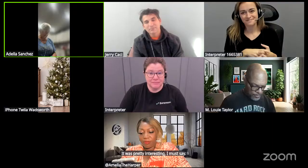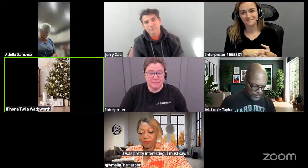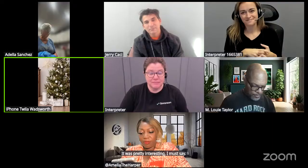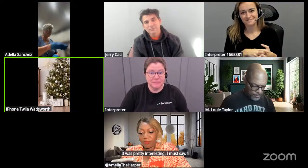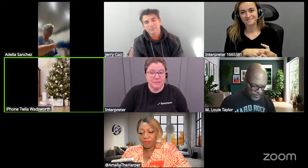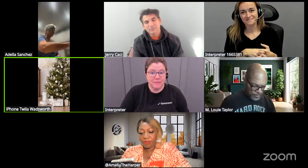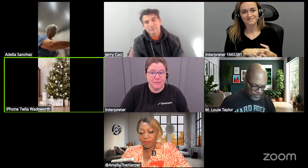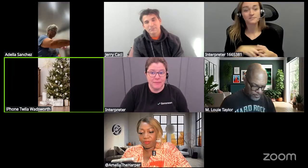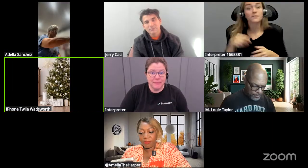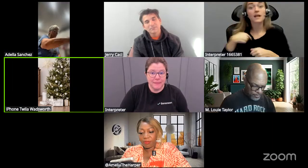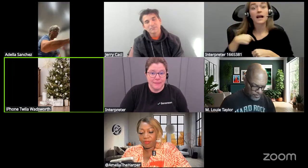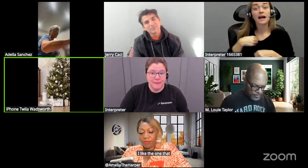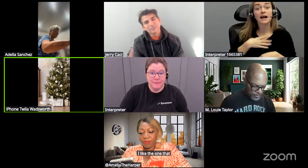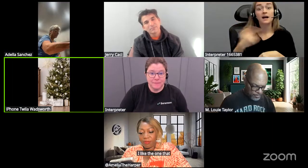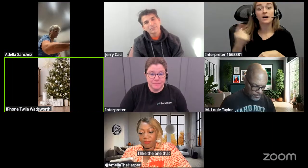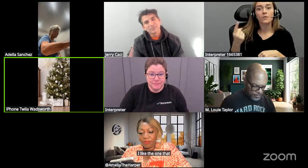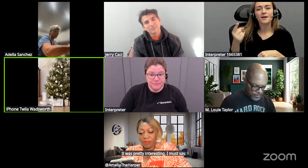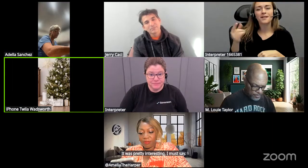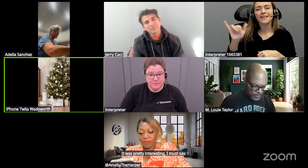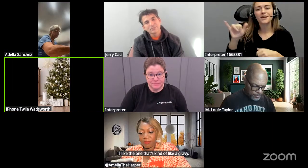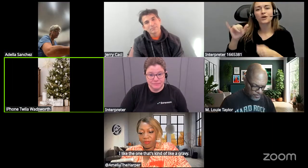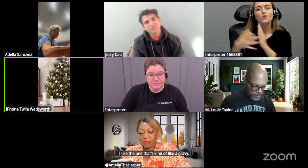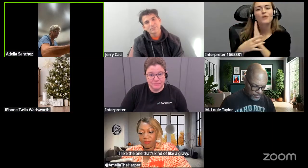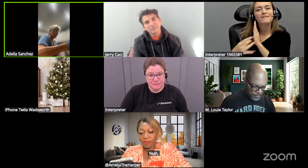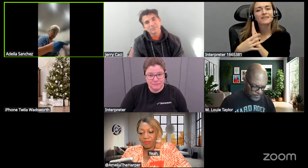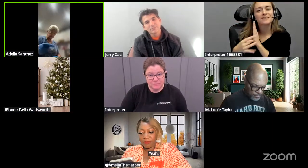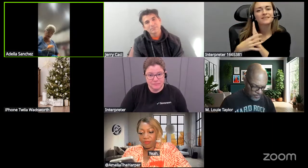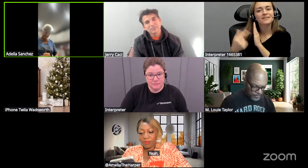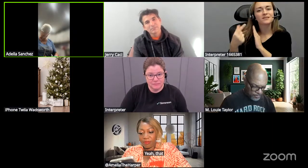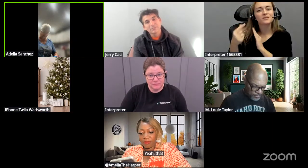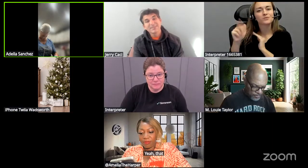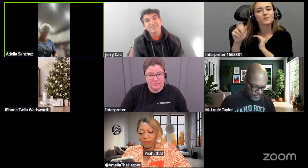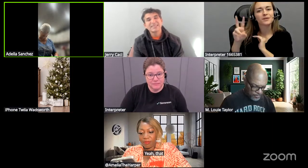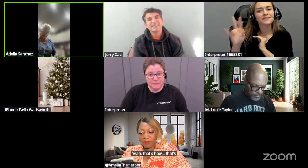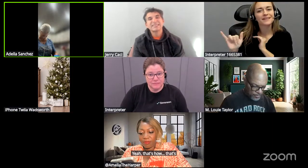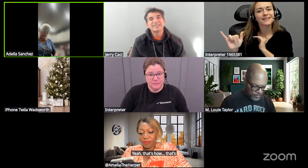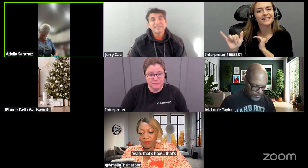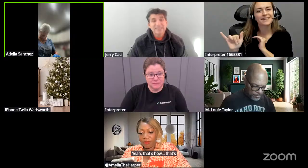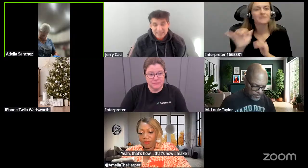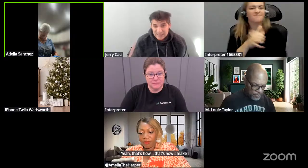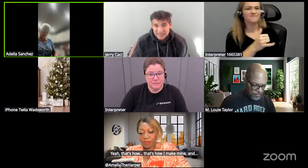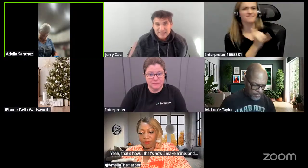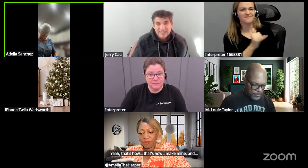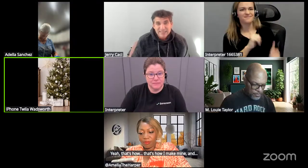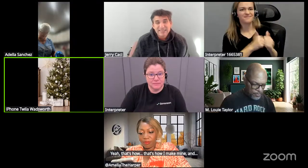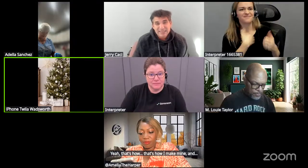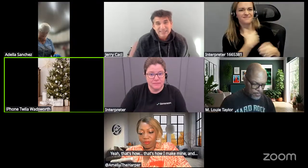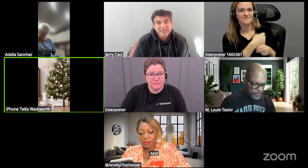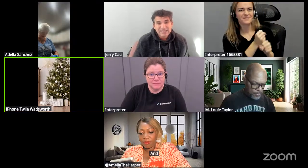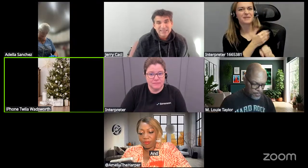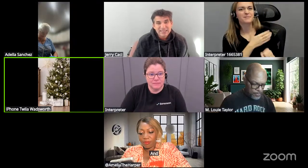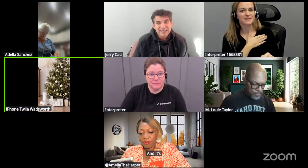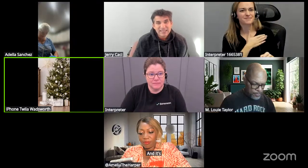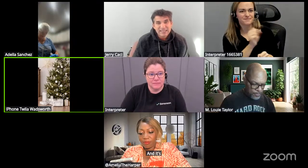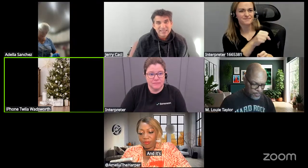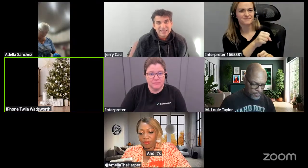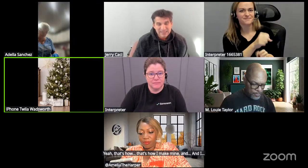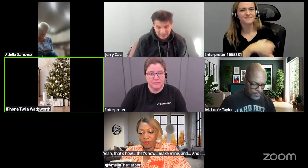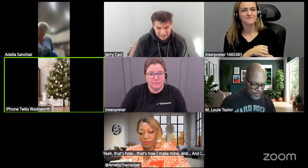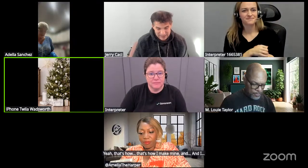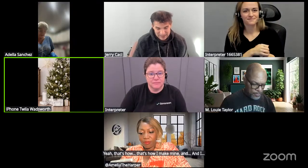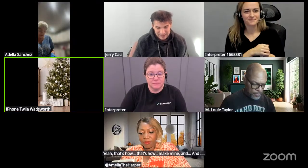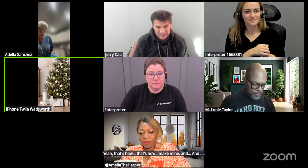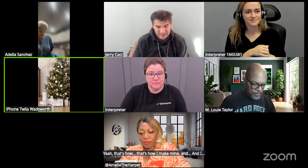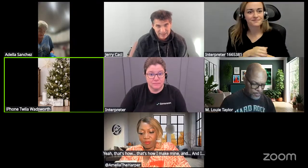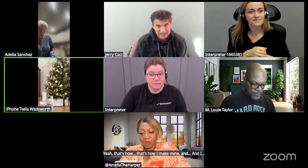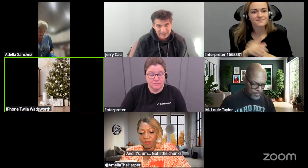I like the one that's kind of like a gravy. Yeah, that's how I make mine, and And some it's and I got put little